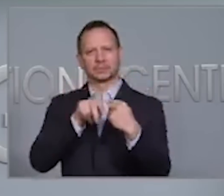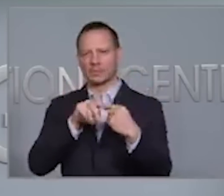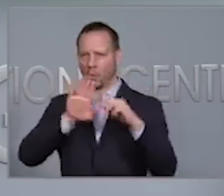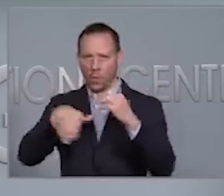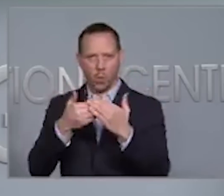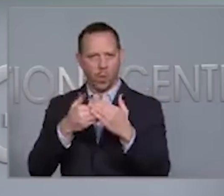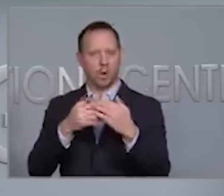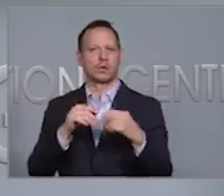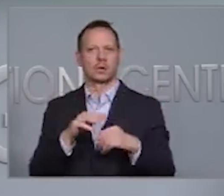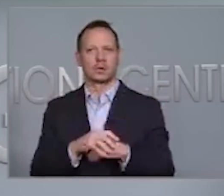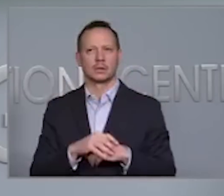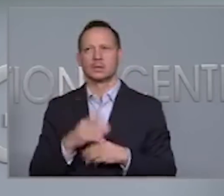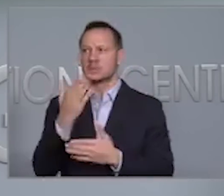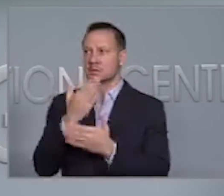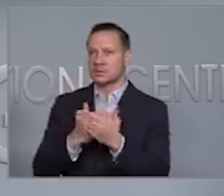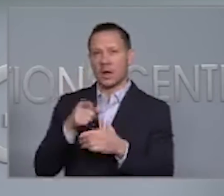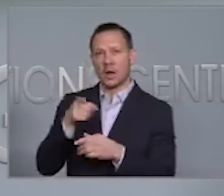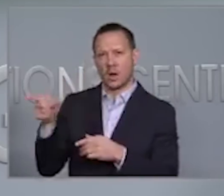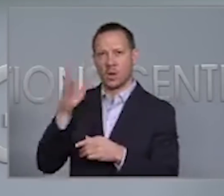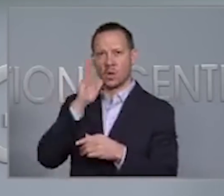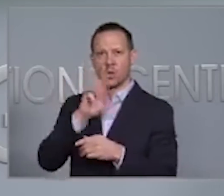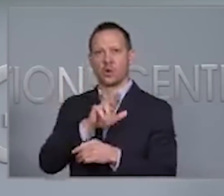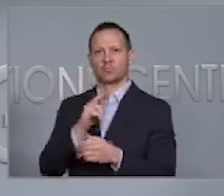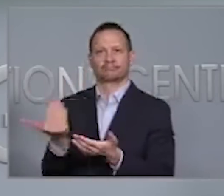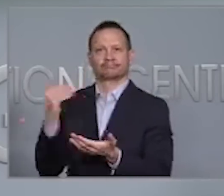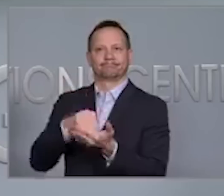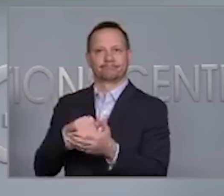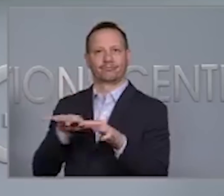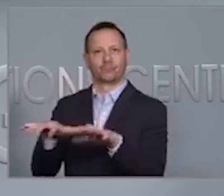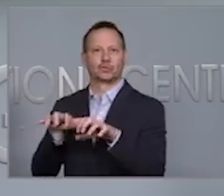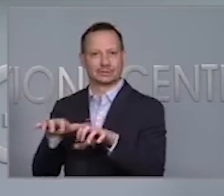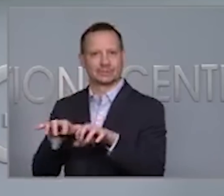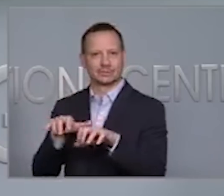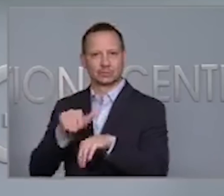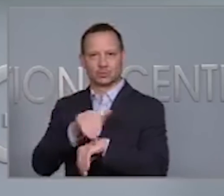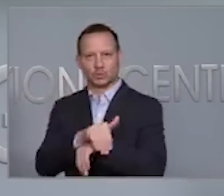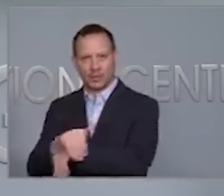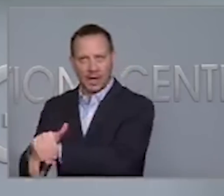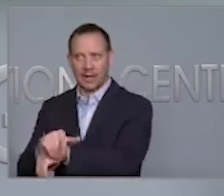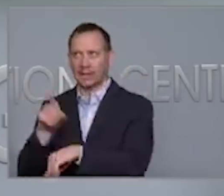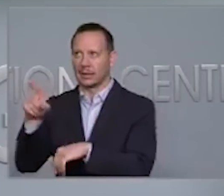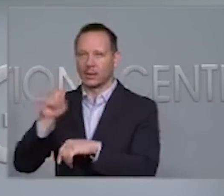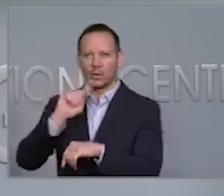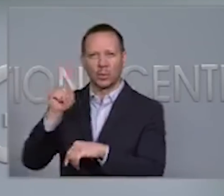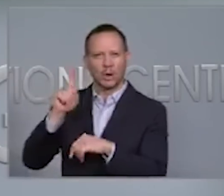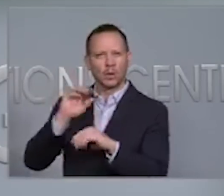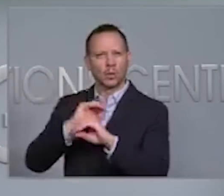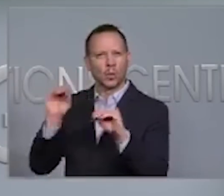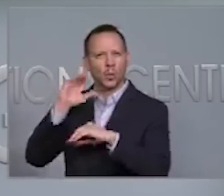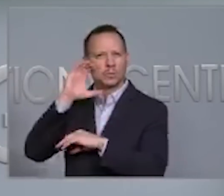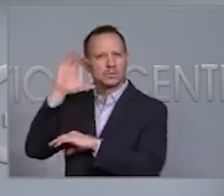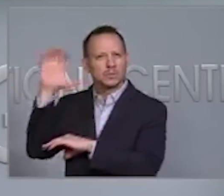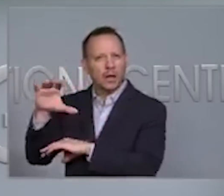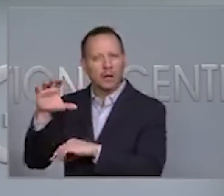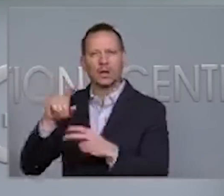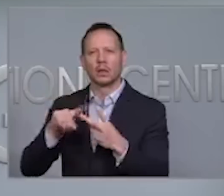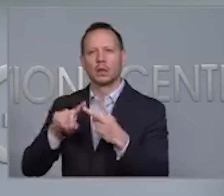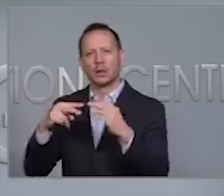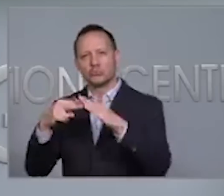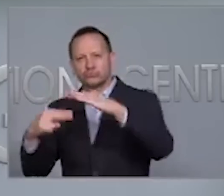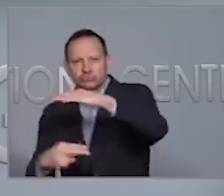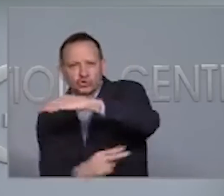may refreeze due to low temperatures tonight. This will be especially true in shaded areas as well as on bridges and